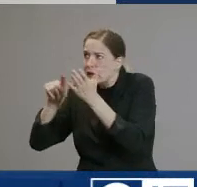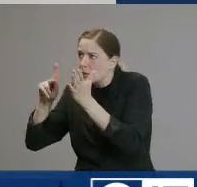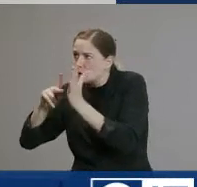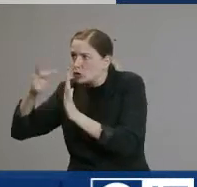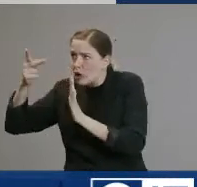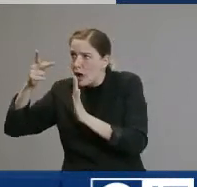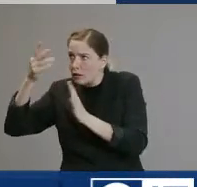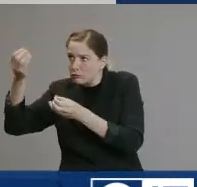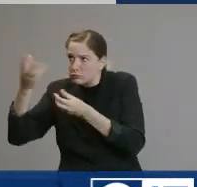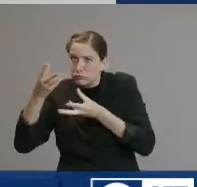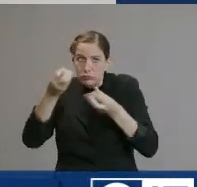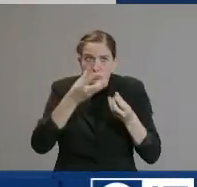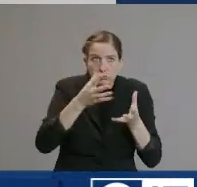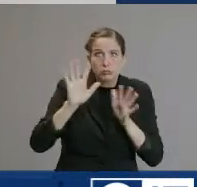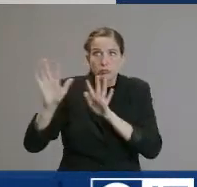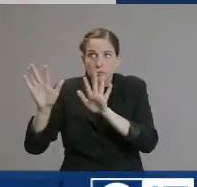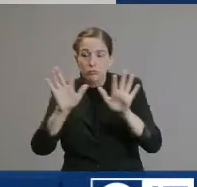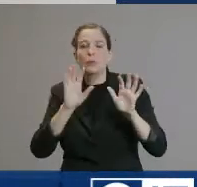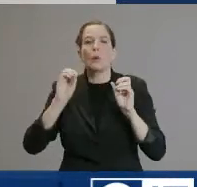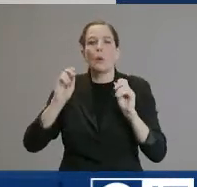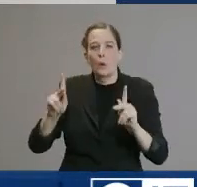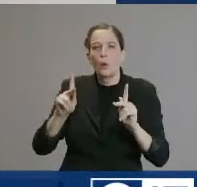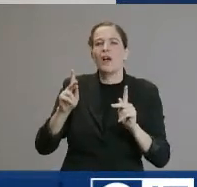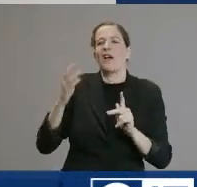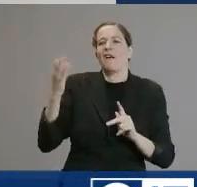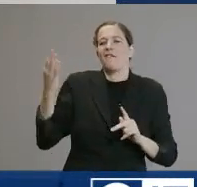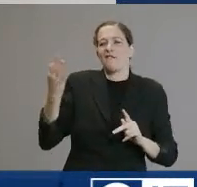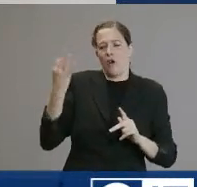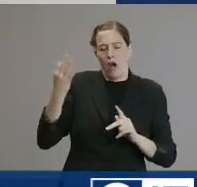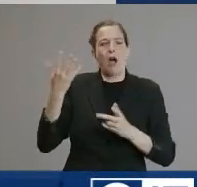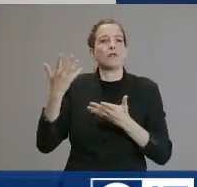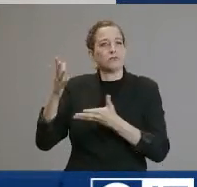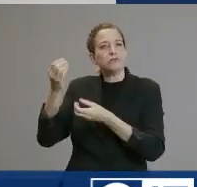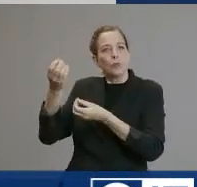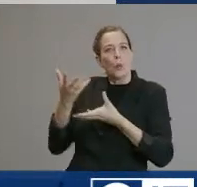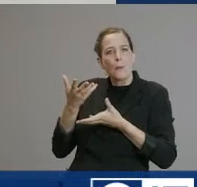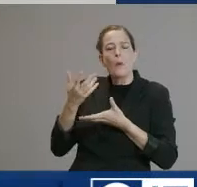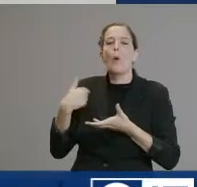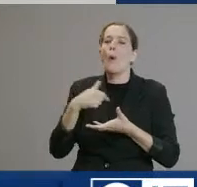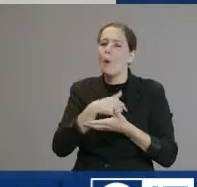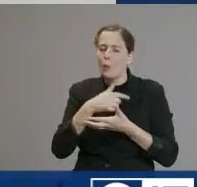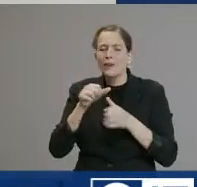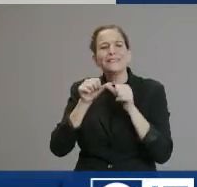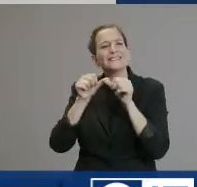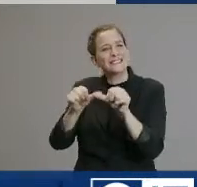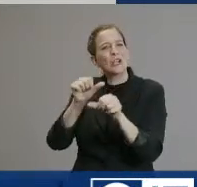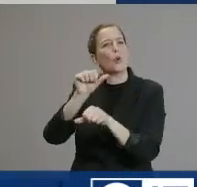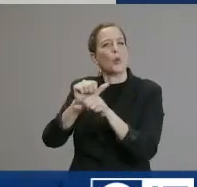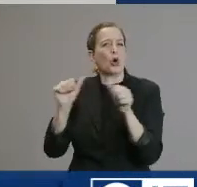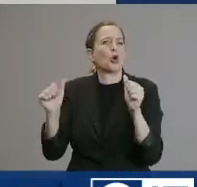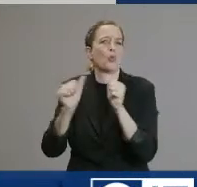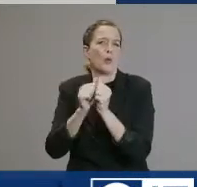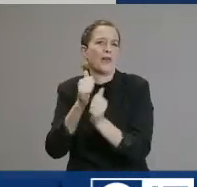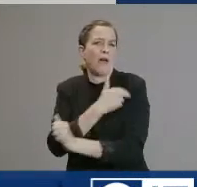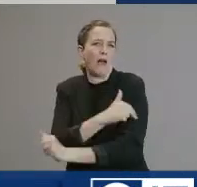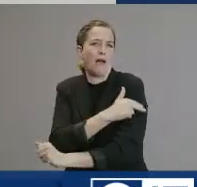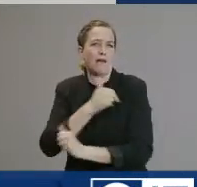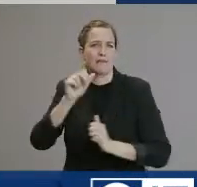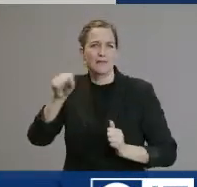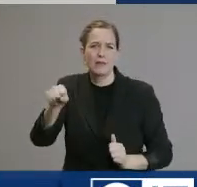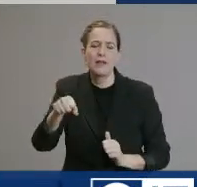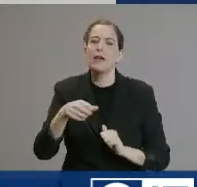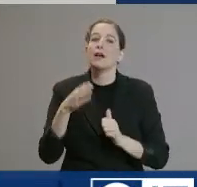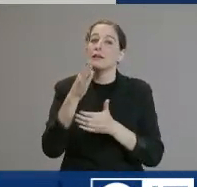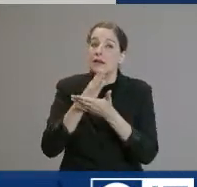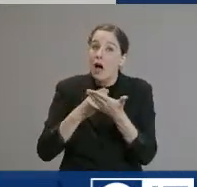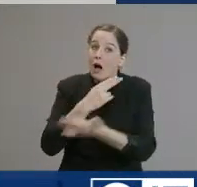to us. We continue to work with the hospitals, so it's on some hospitals, they need to maintain 80%